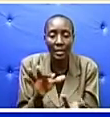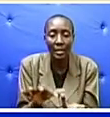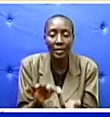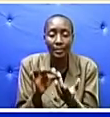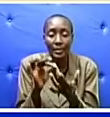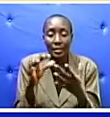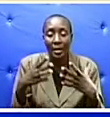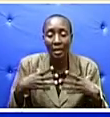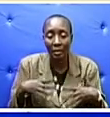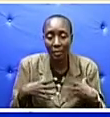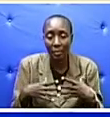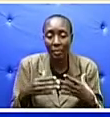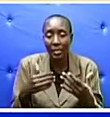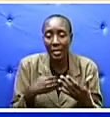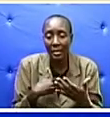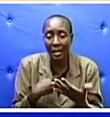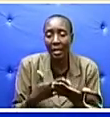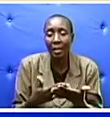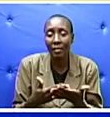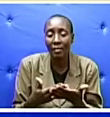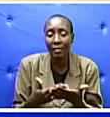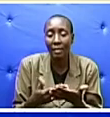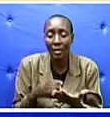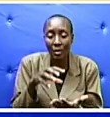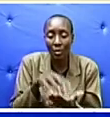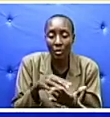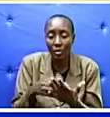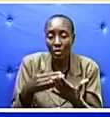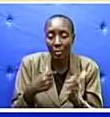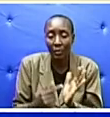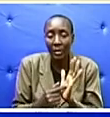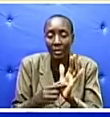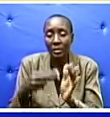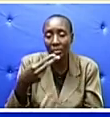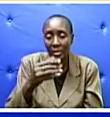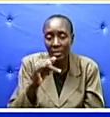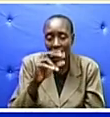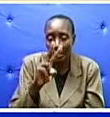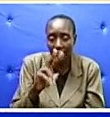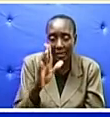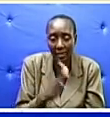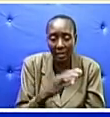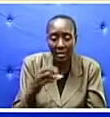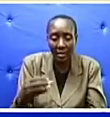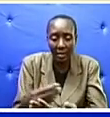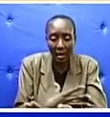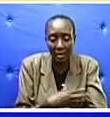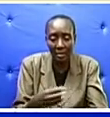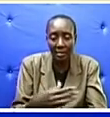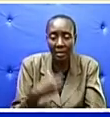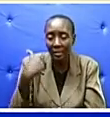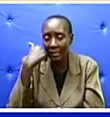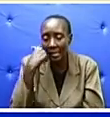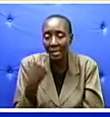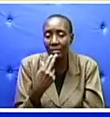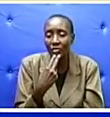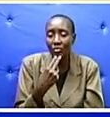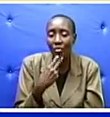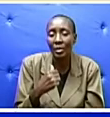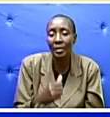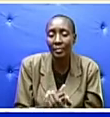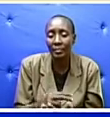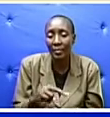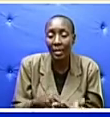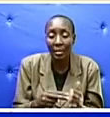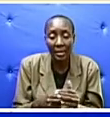people who have pre-existing conditions, people who have HIV, cancer, diabetes. Mm-hmm. So then it is a